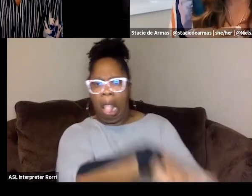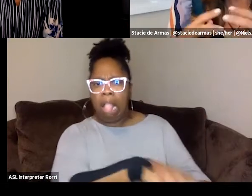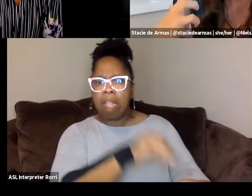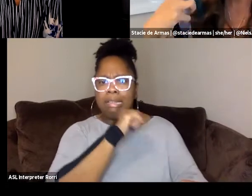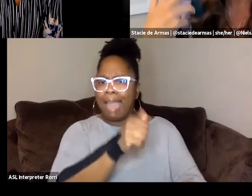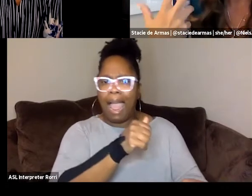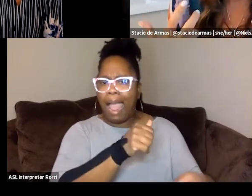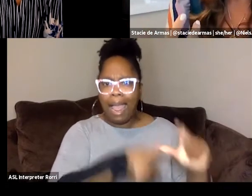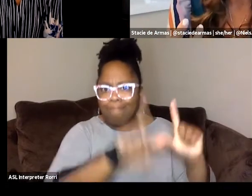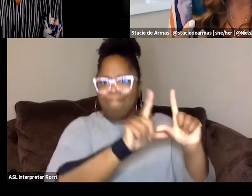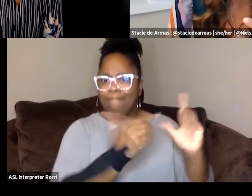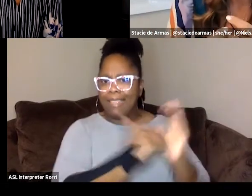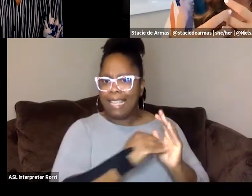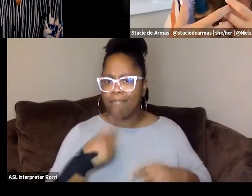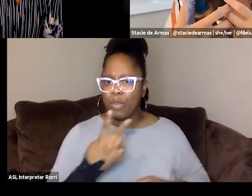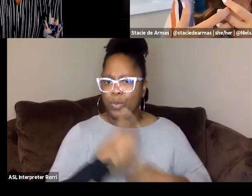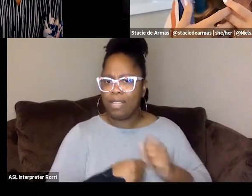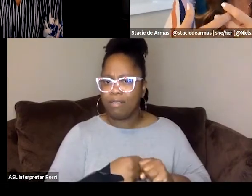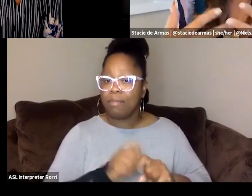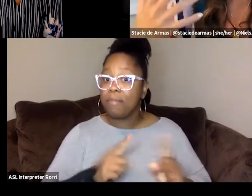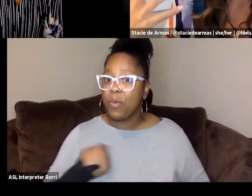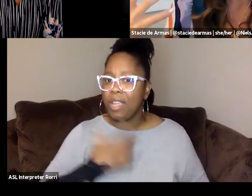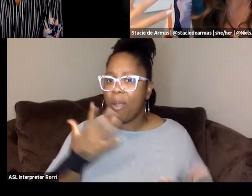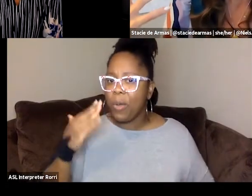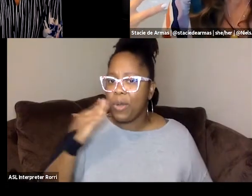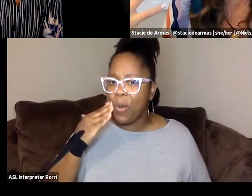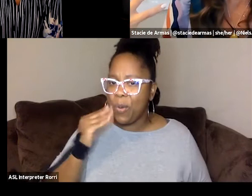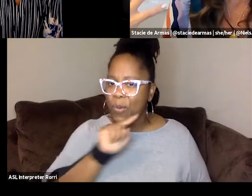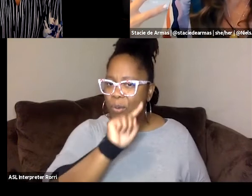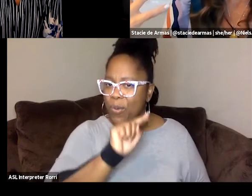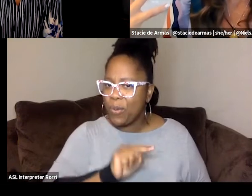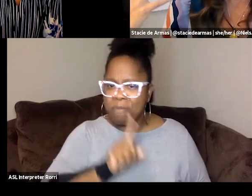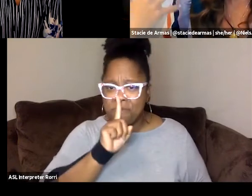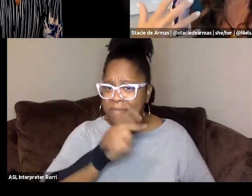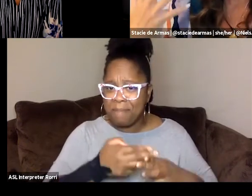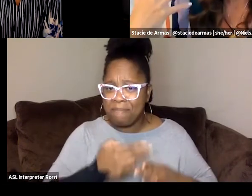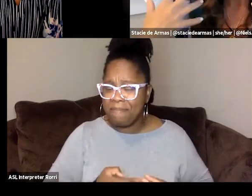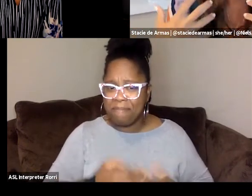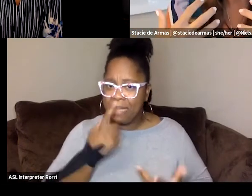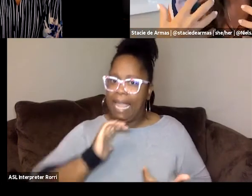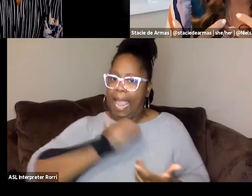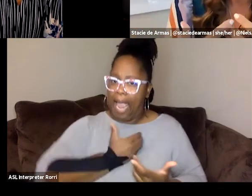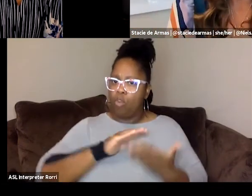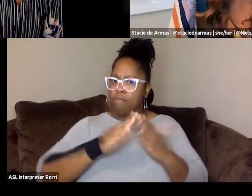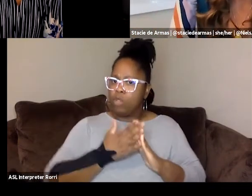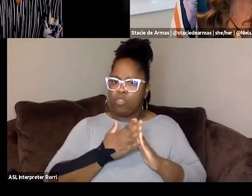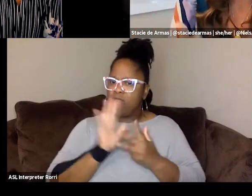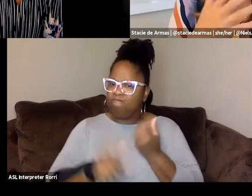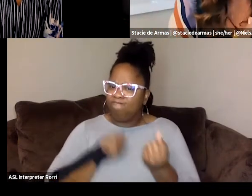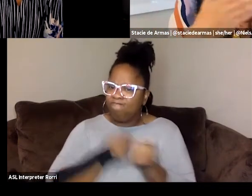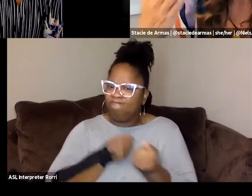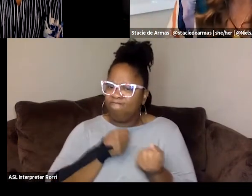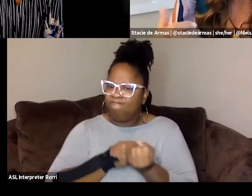past 2 years. But we know what those are, right? Because they are universally. Our community has stood behind this